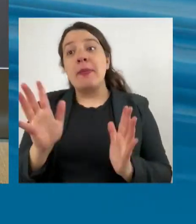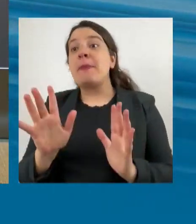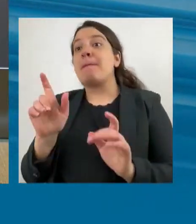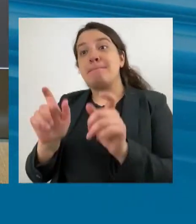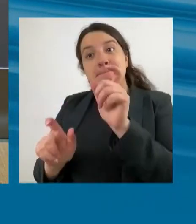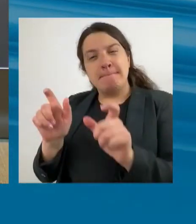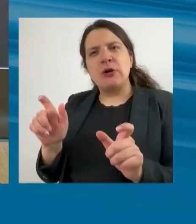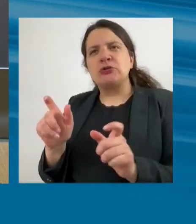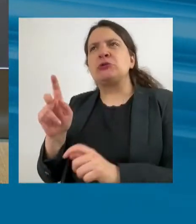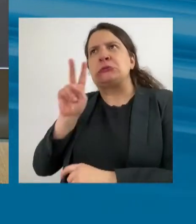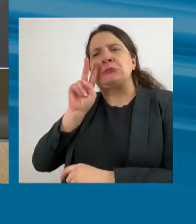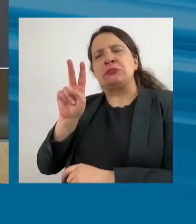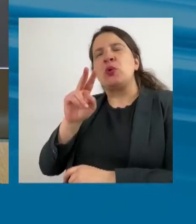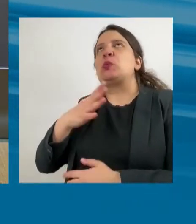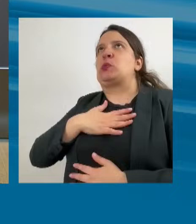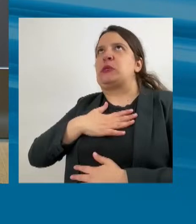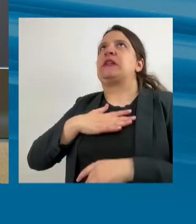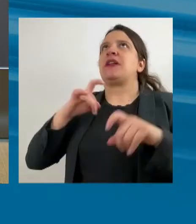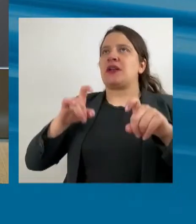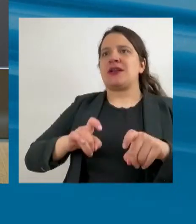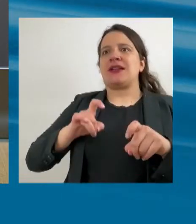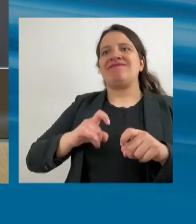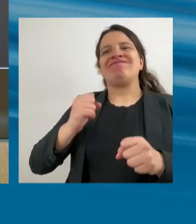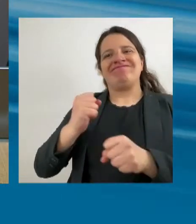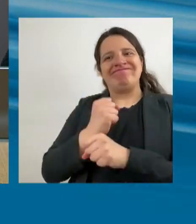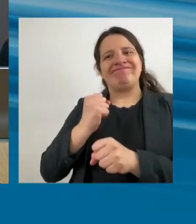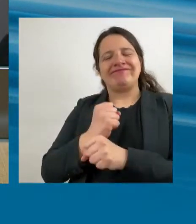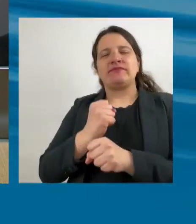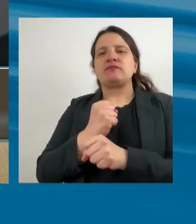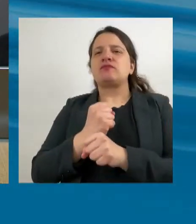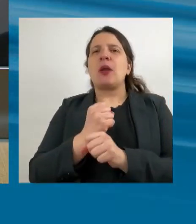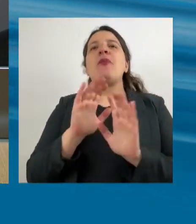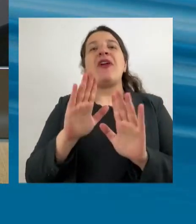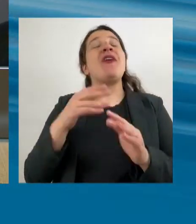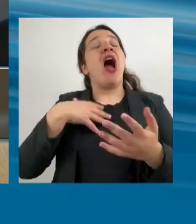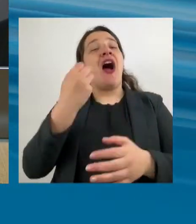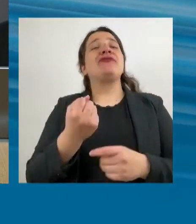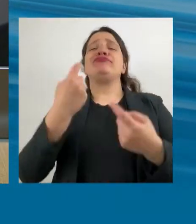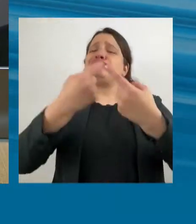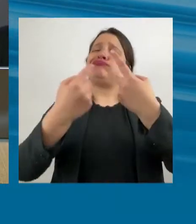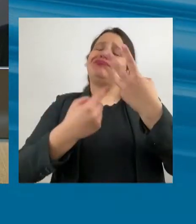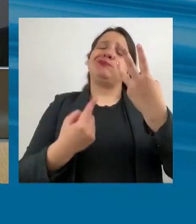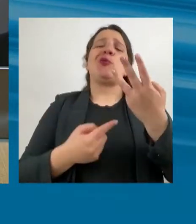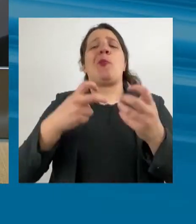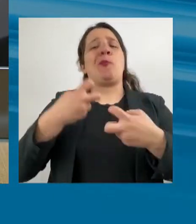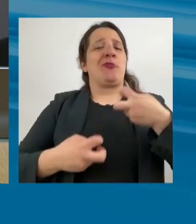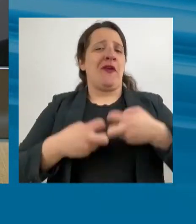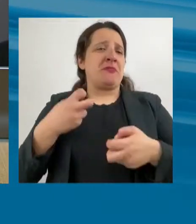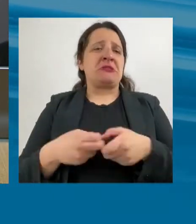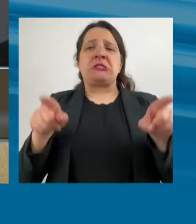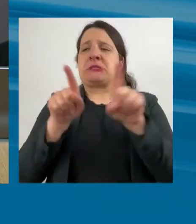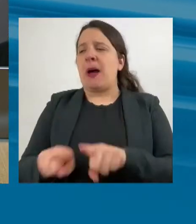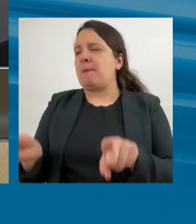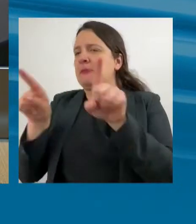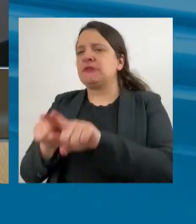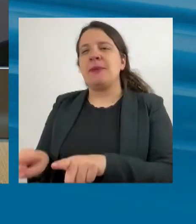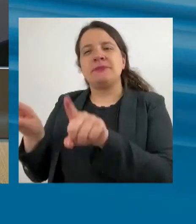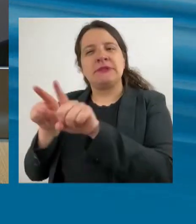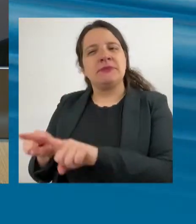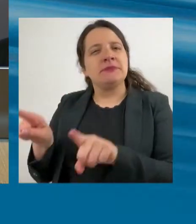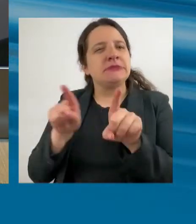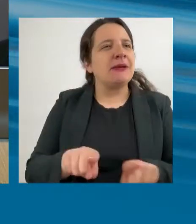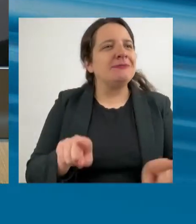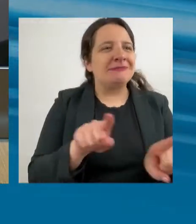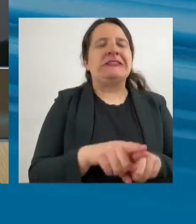to have problems. And I think that is a significant amount of the work that we need to do as well. I also hold the view